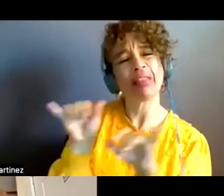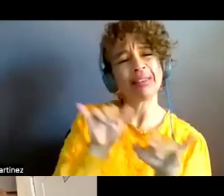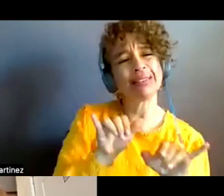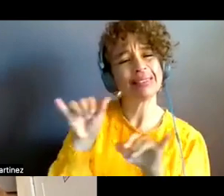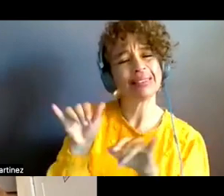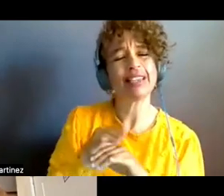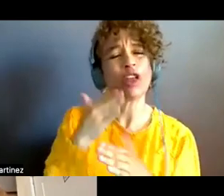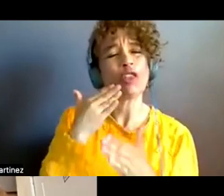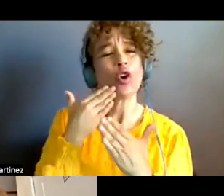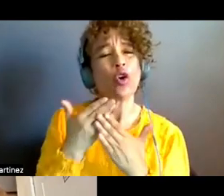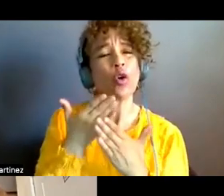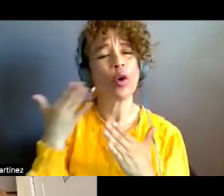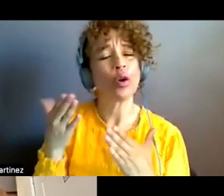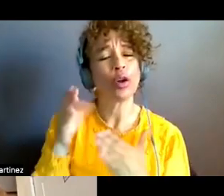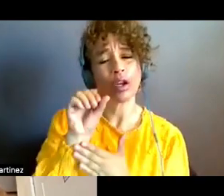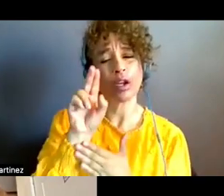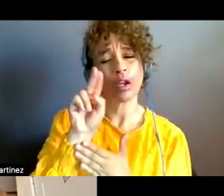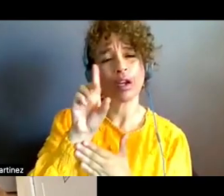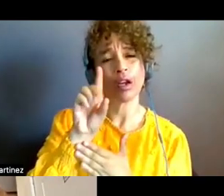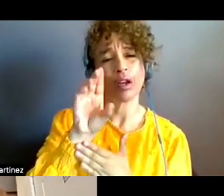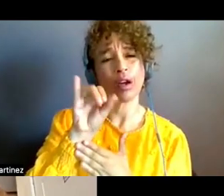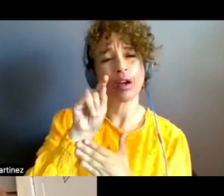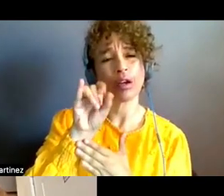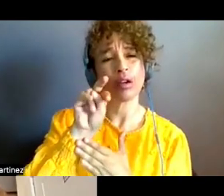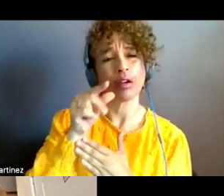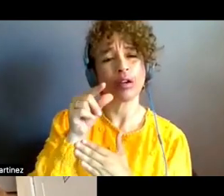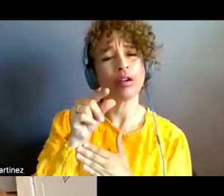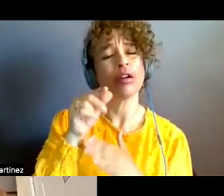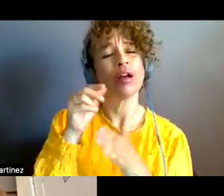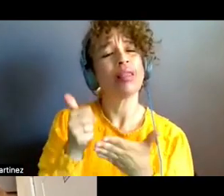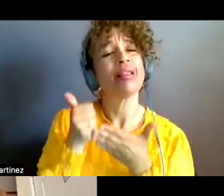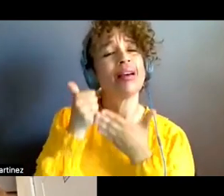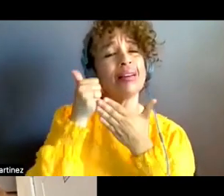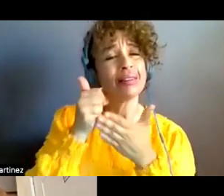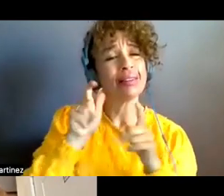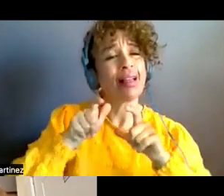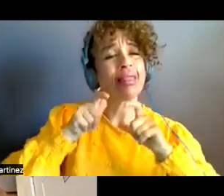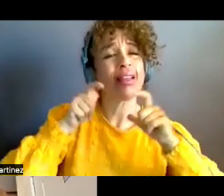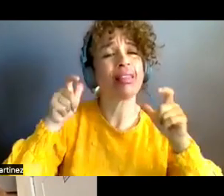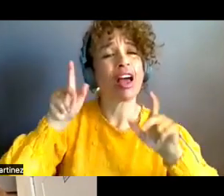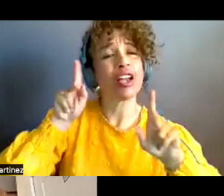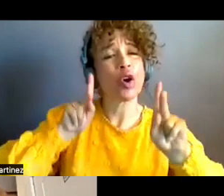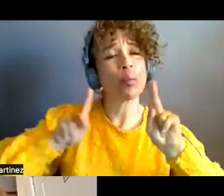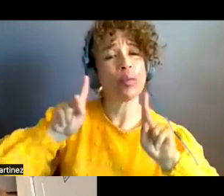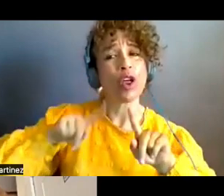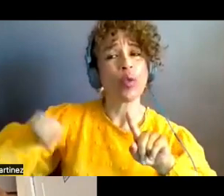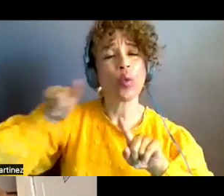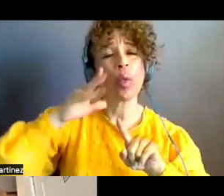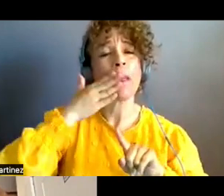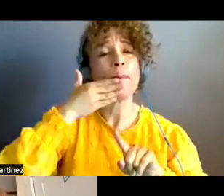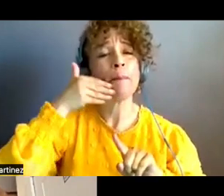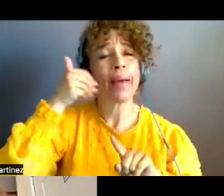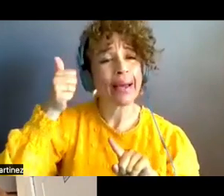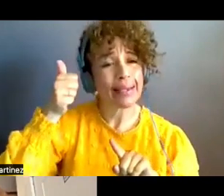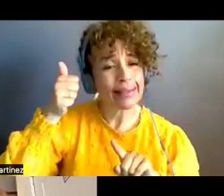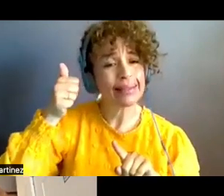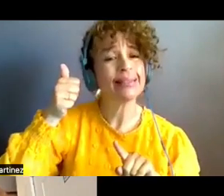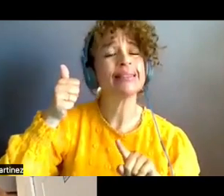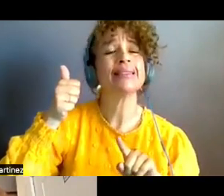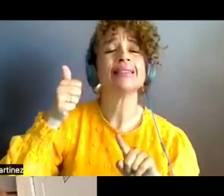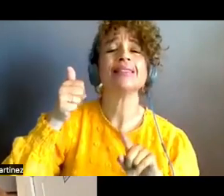The good thing about conducting is that you are helping a large amount of people do their best. Huh.